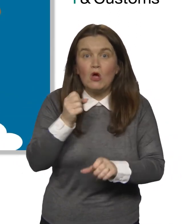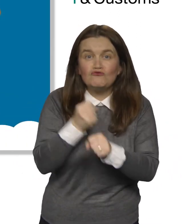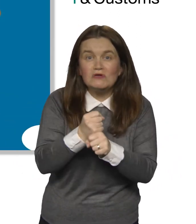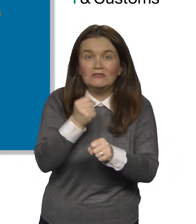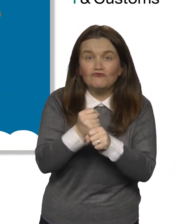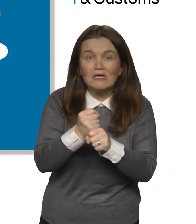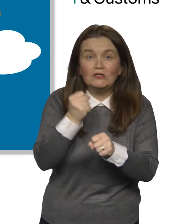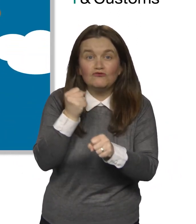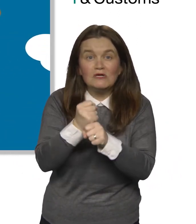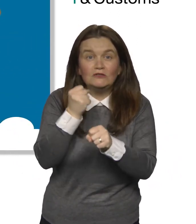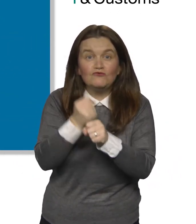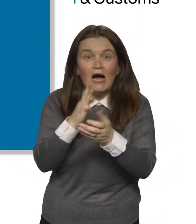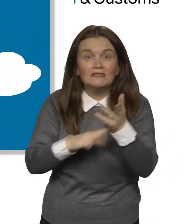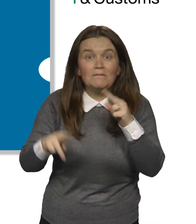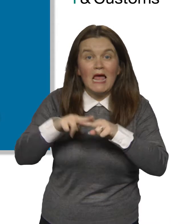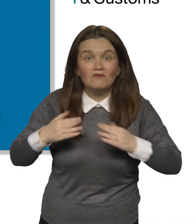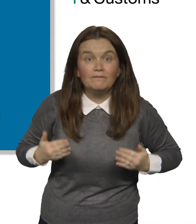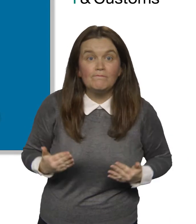your